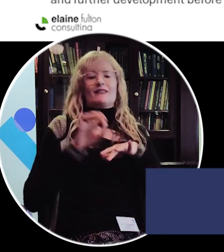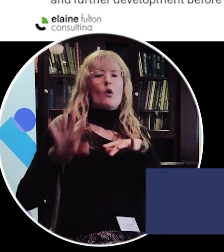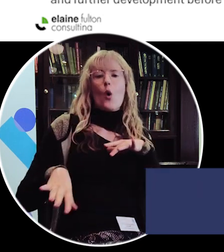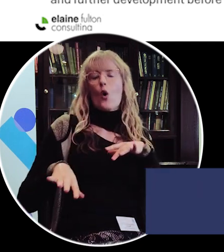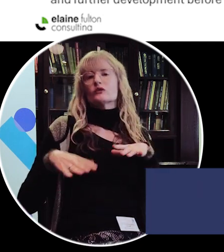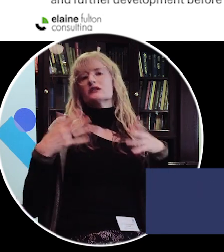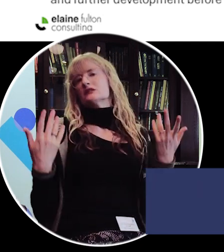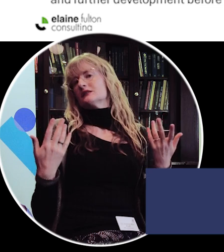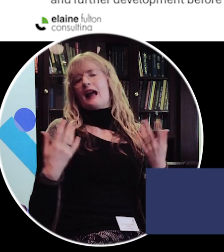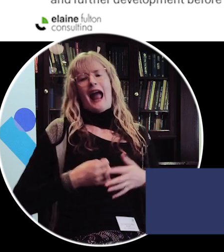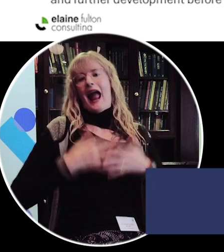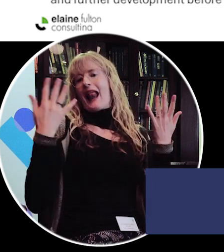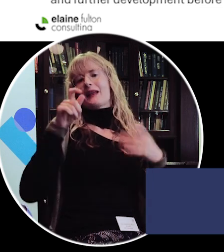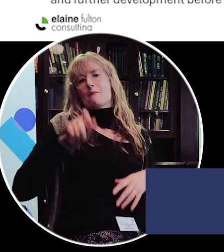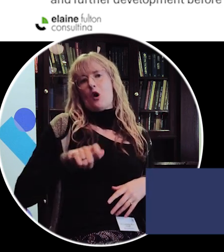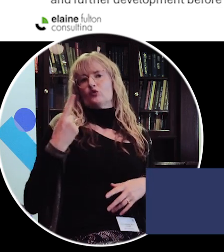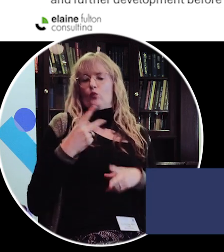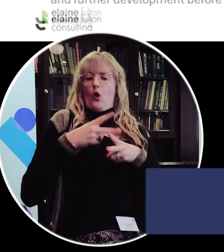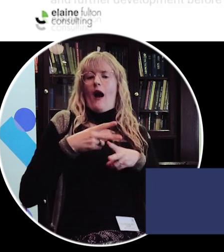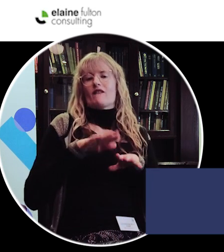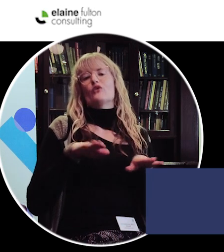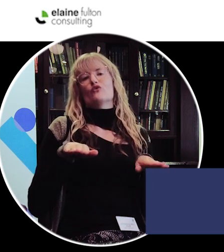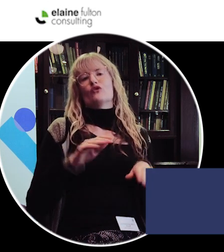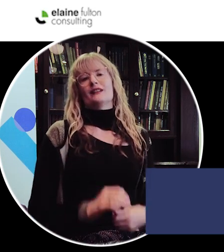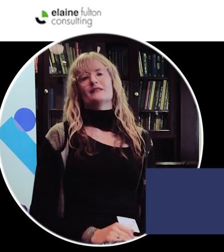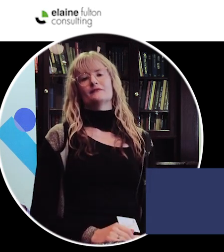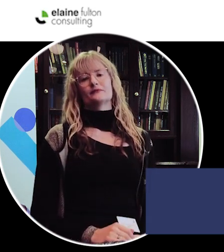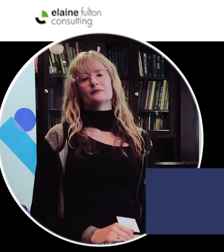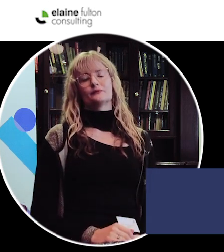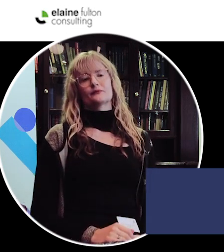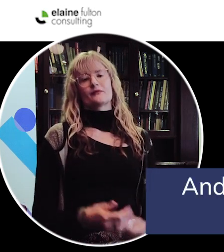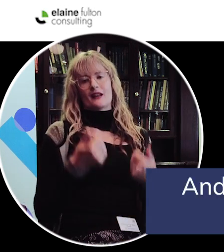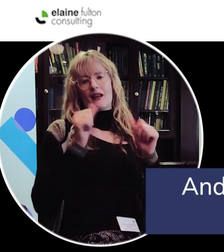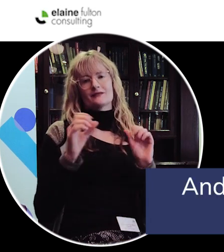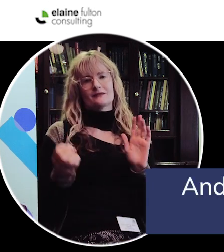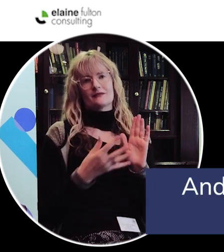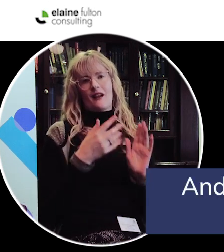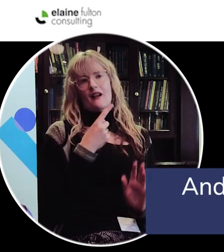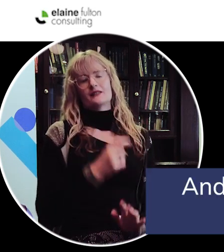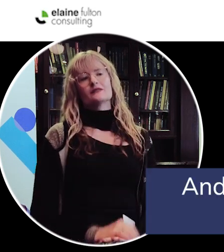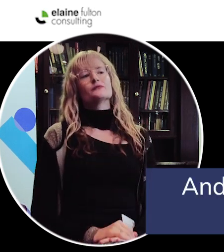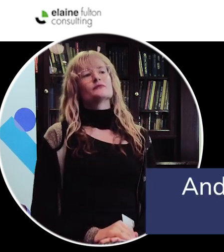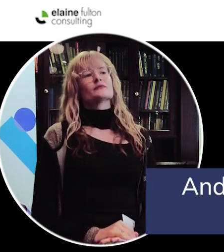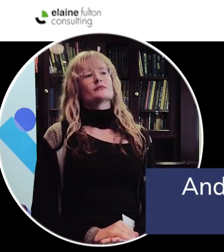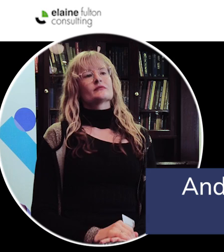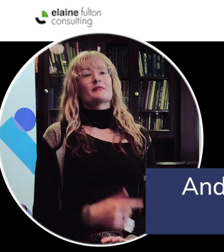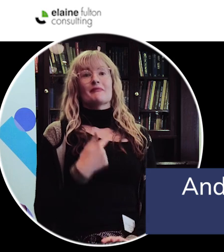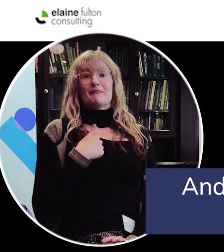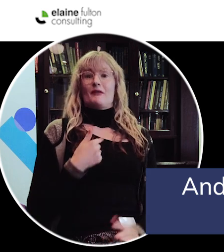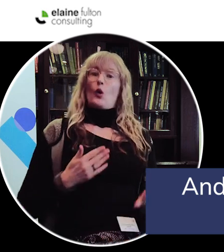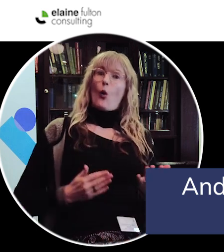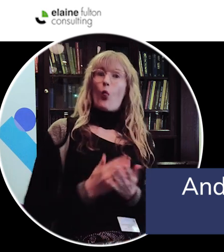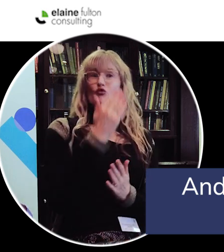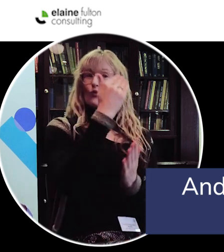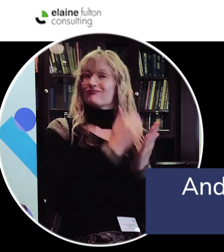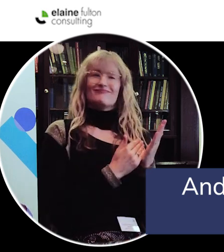parental responsibility. So next slide, please. And again, I don't need to go through these